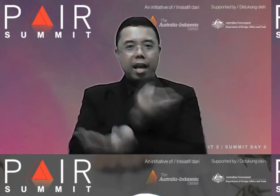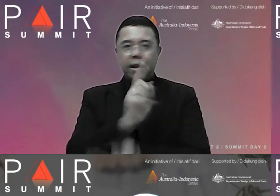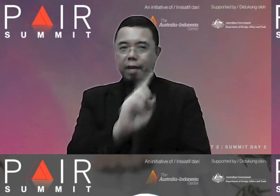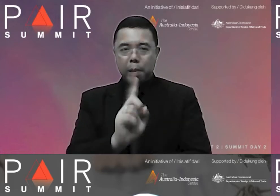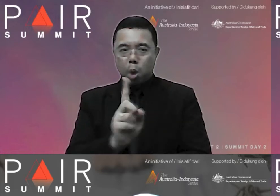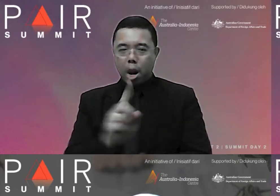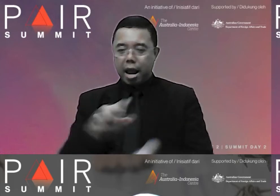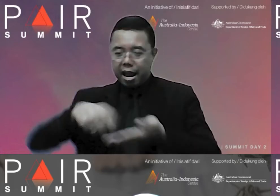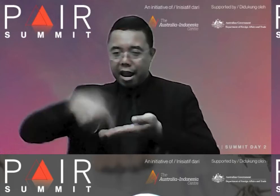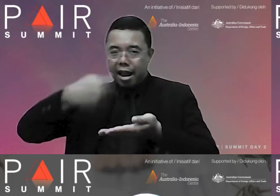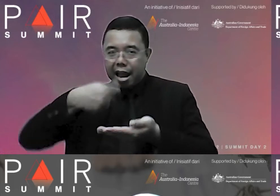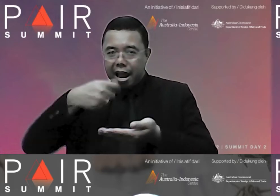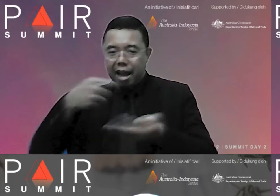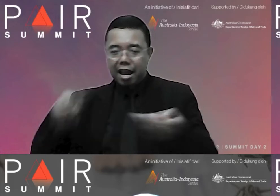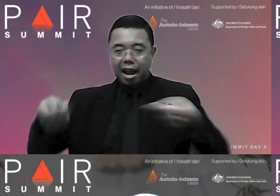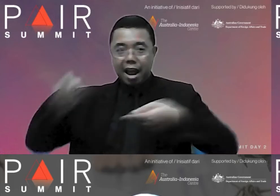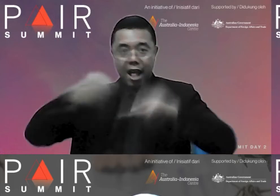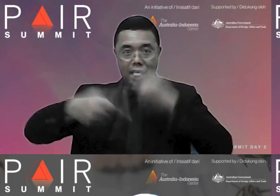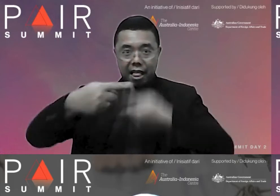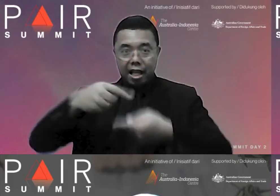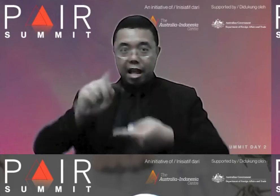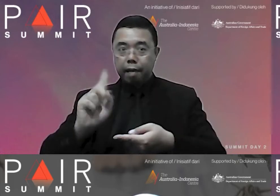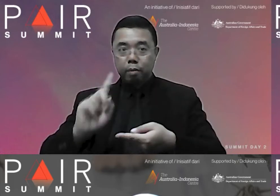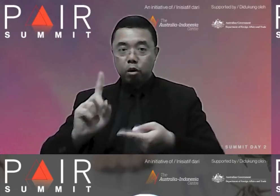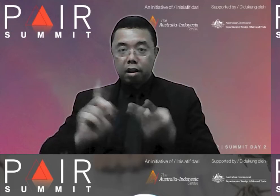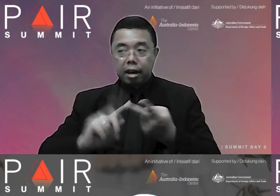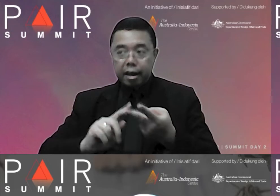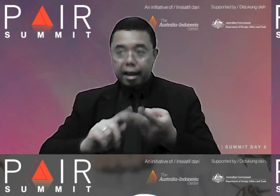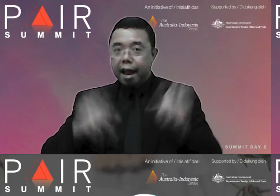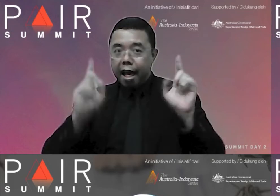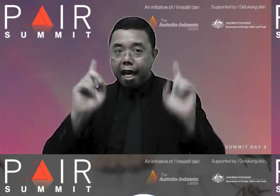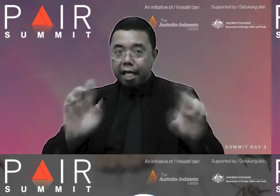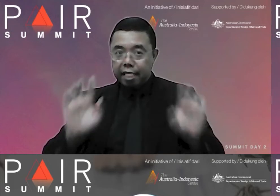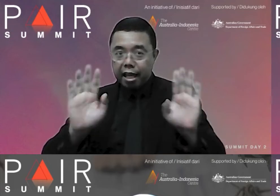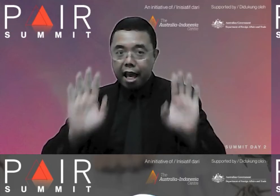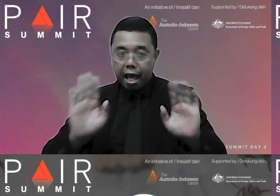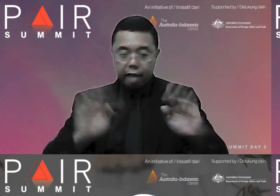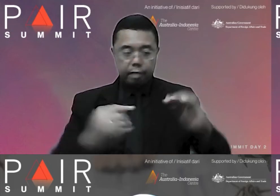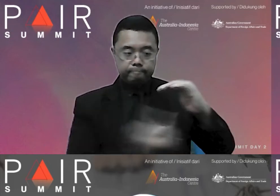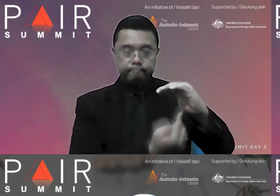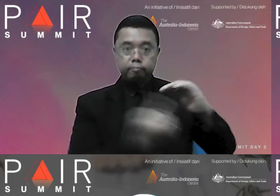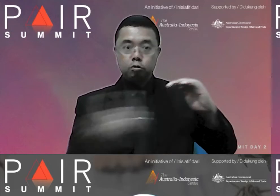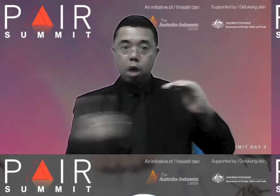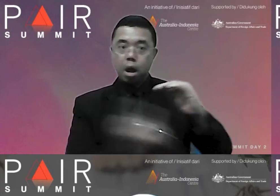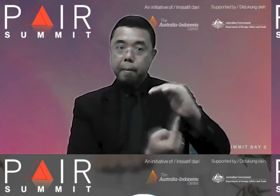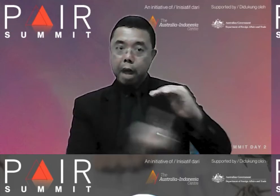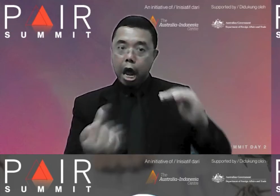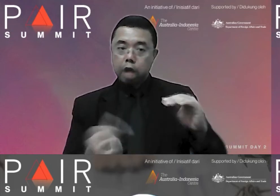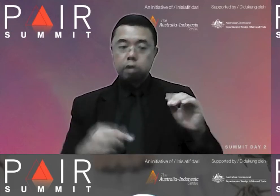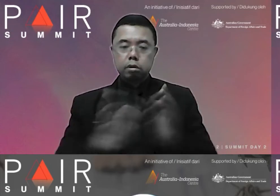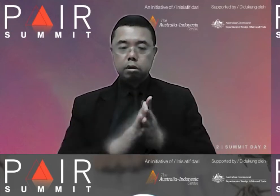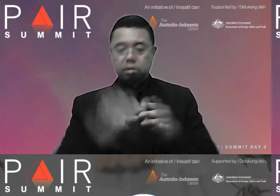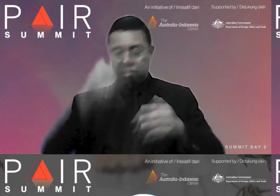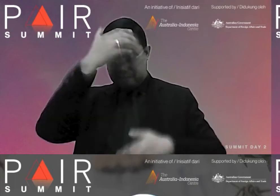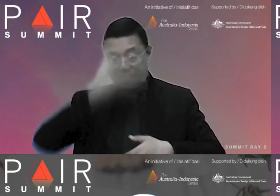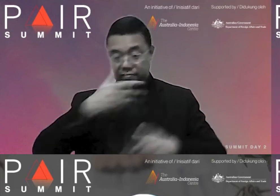full PPE gear when you come in and out, which is very exhausting. And from what you've said, people will listen